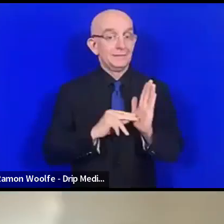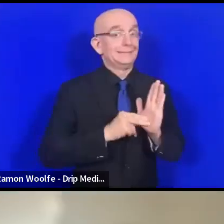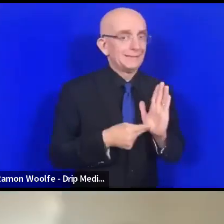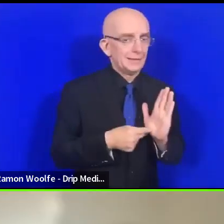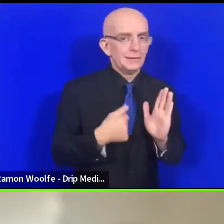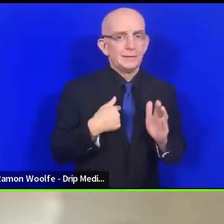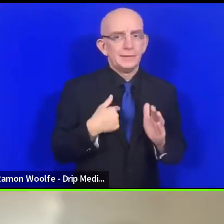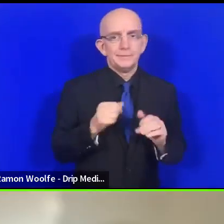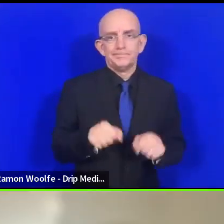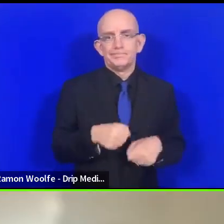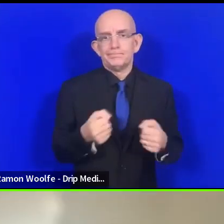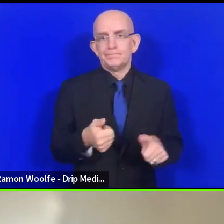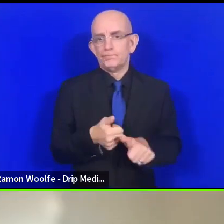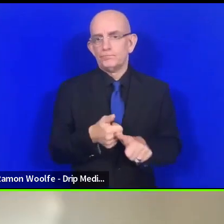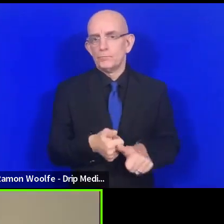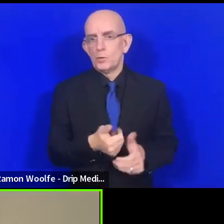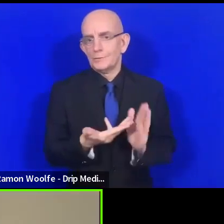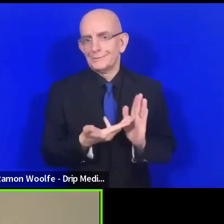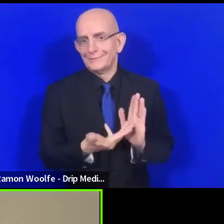Thanks, Alana.